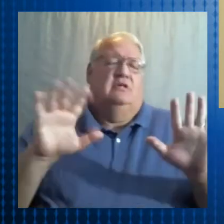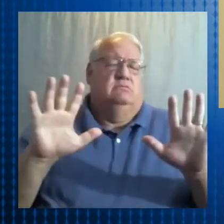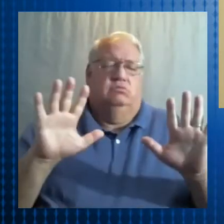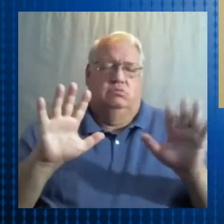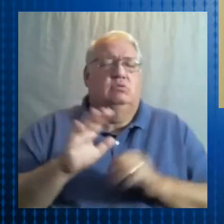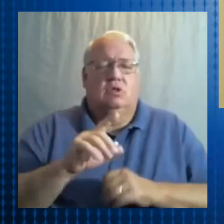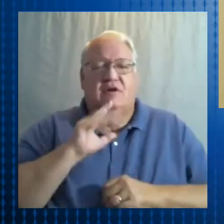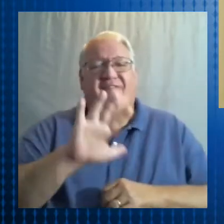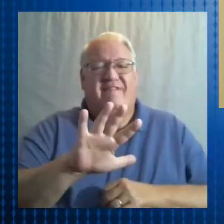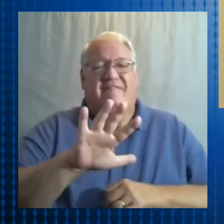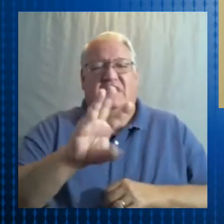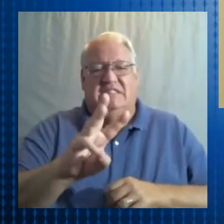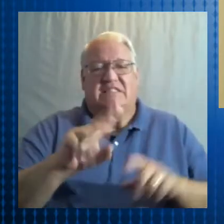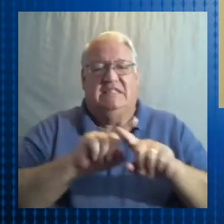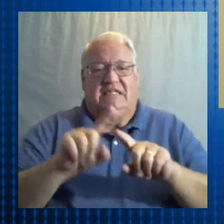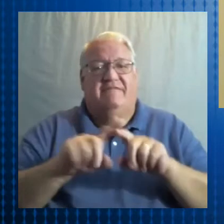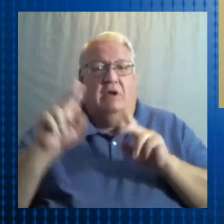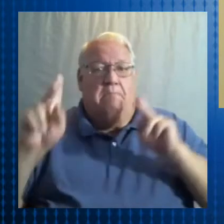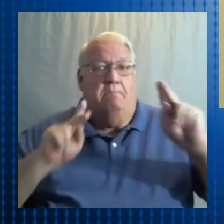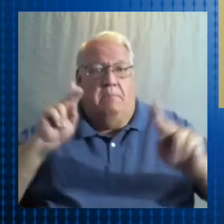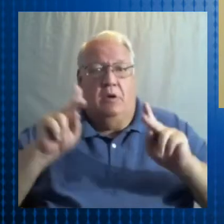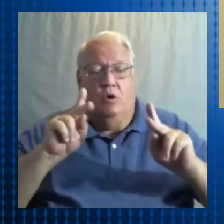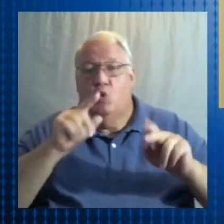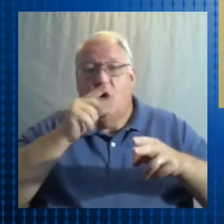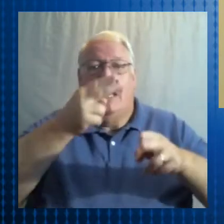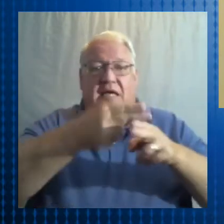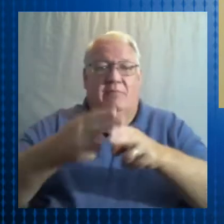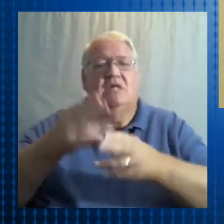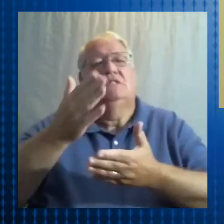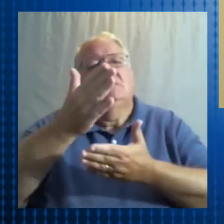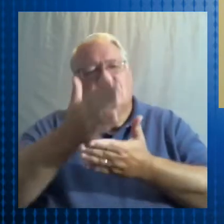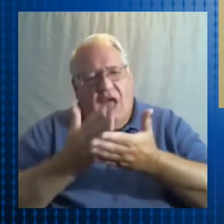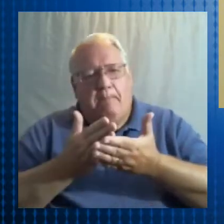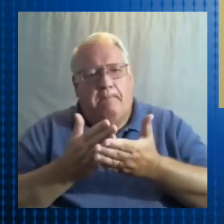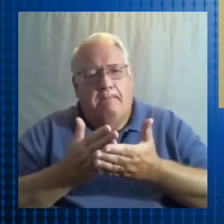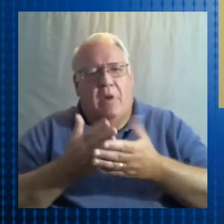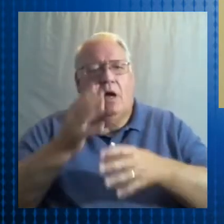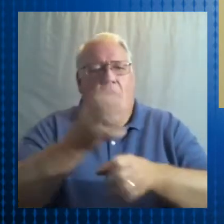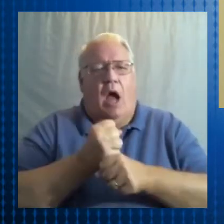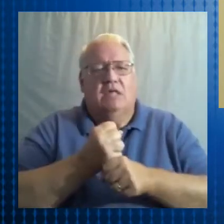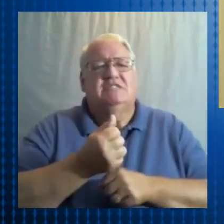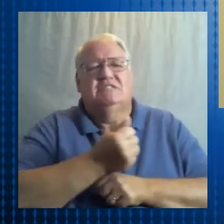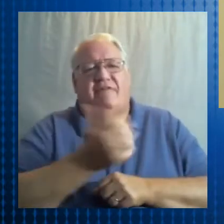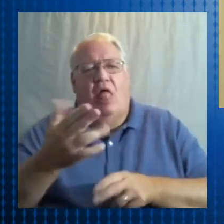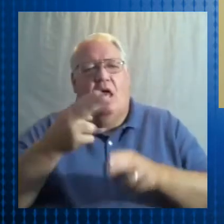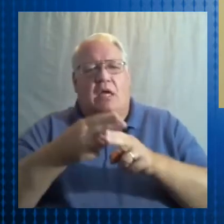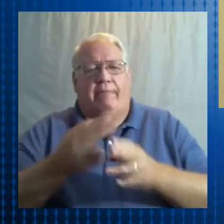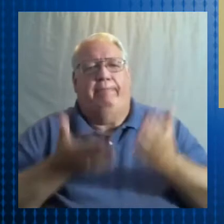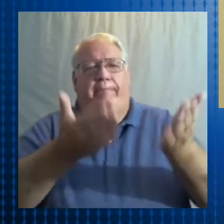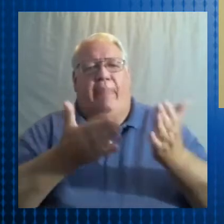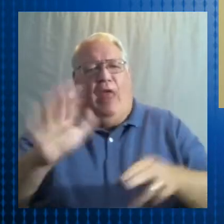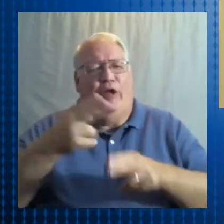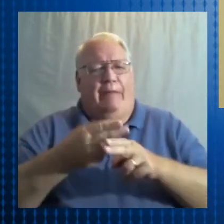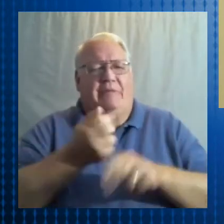actually 56 different individuals who were nominated. So some people received multiple nominations. But as